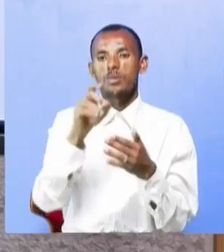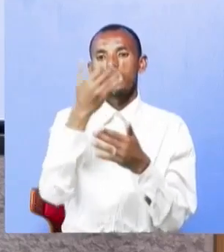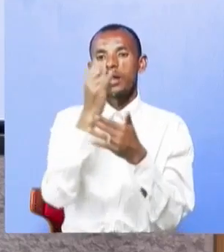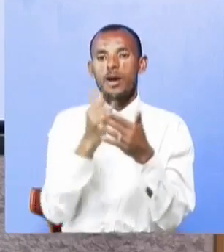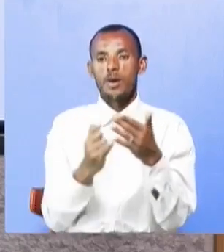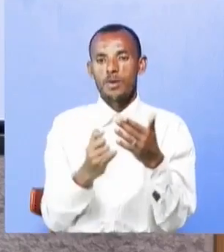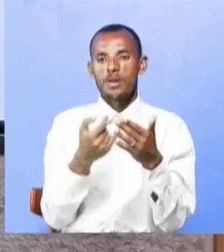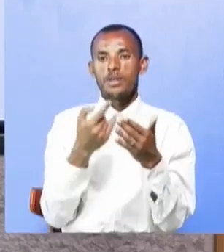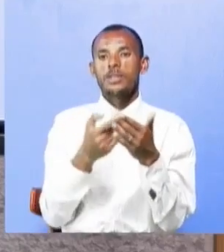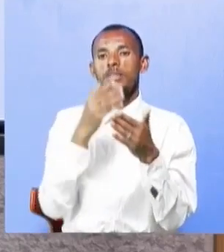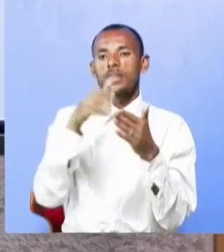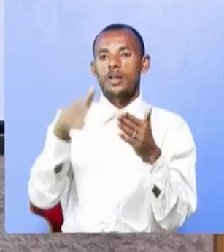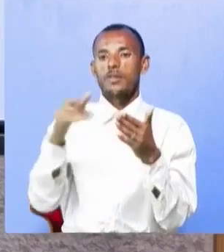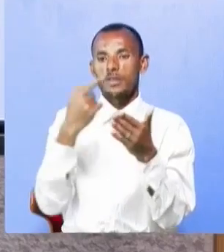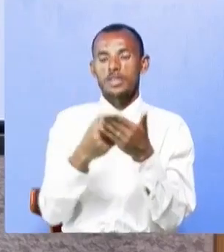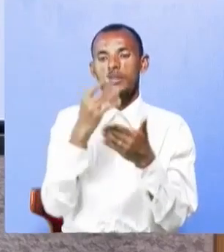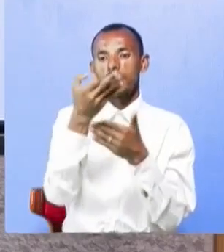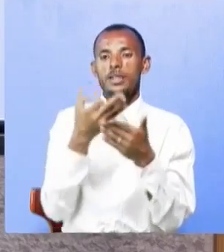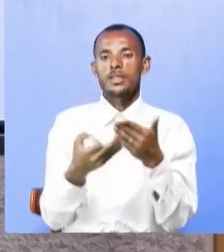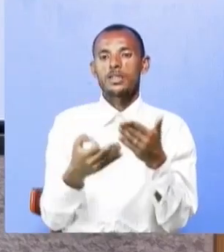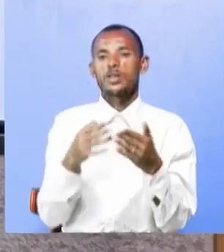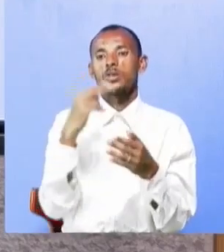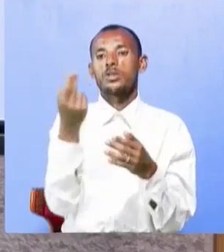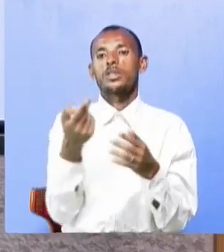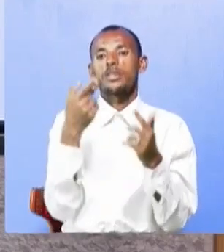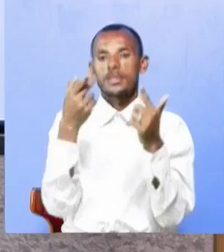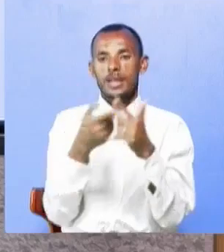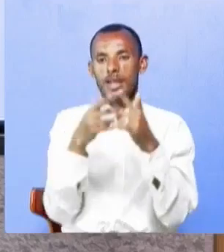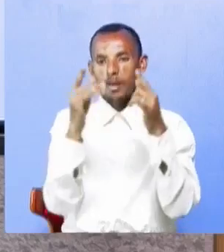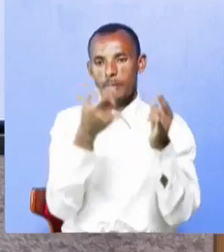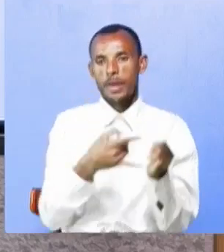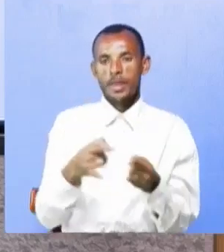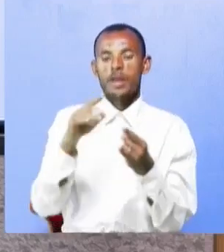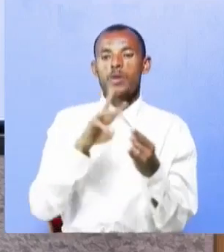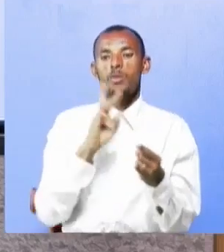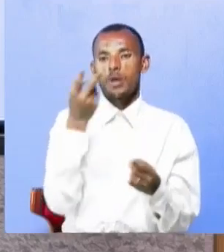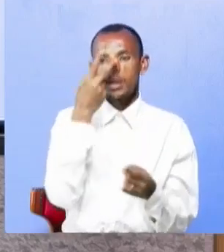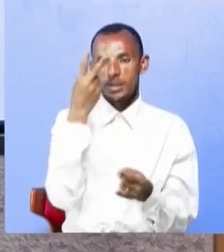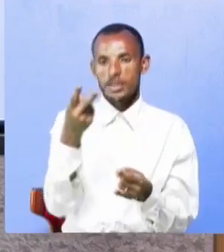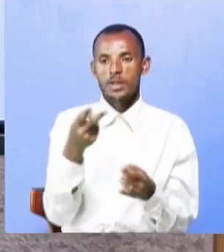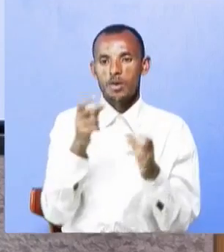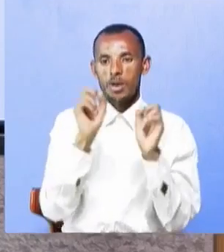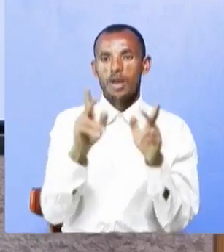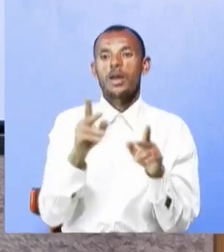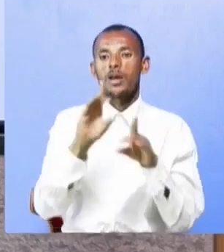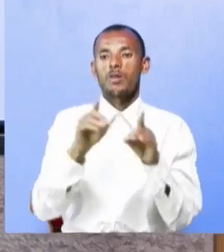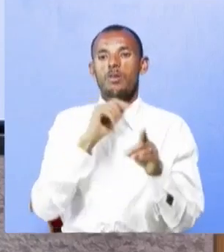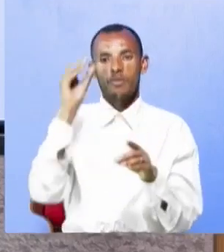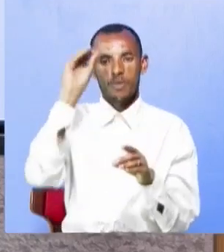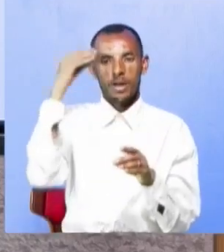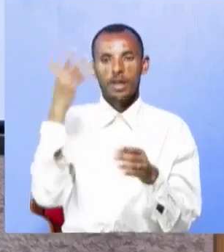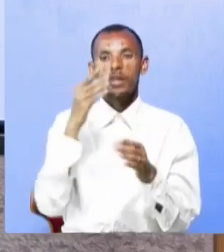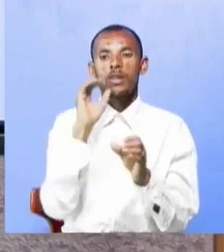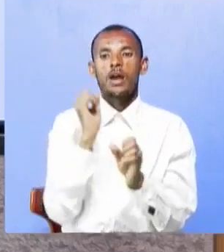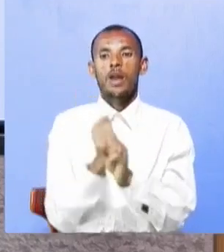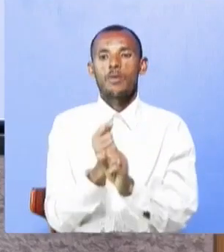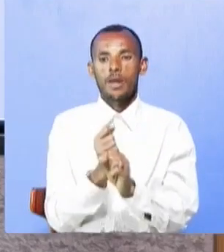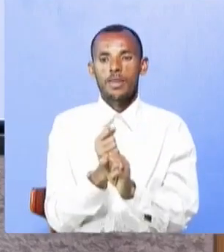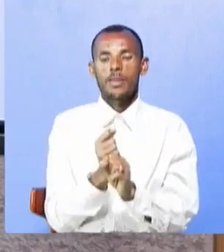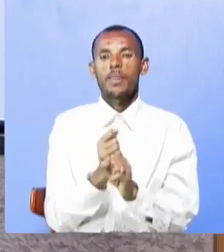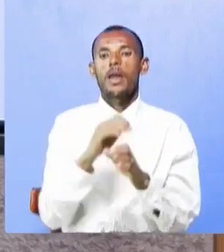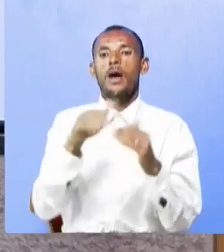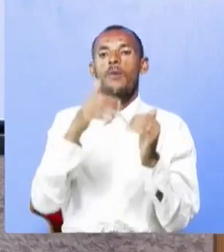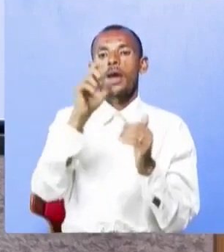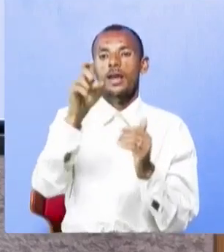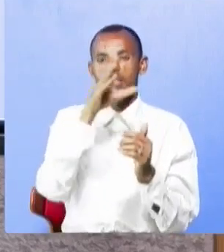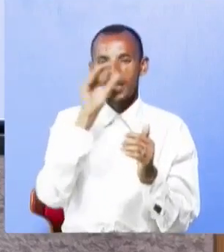of this function using the second method that we have seen. Okay? Don't forget to calculate how x